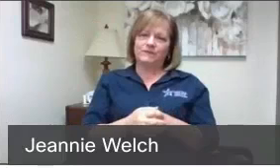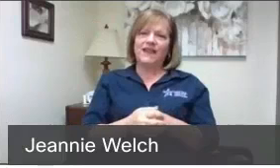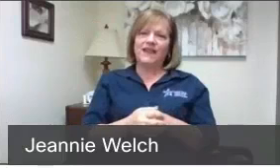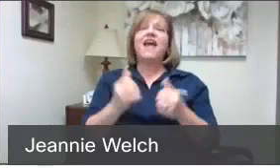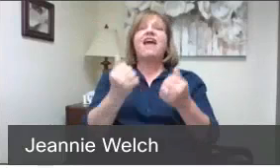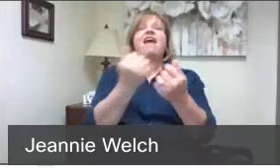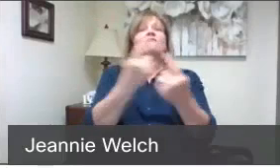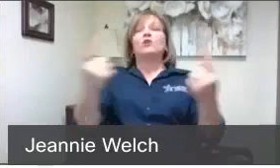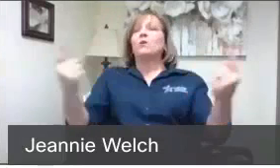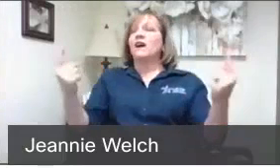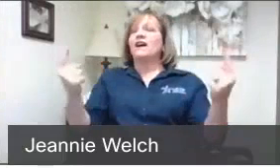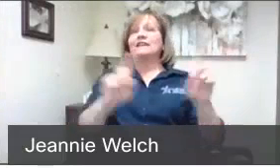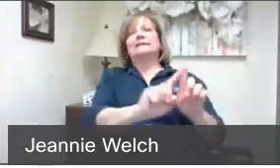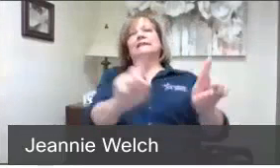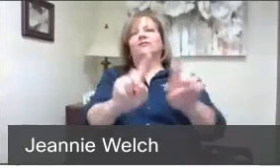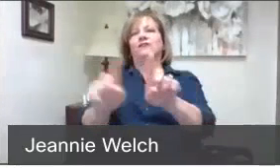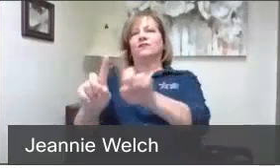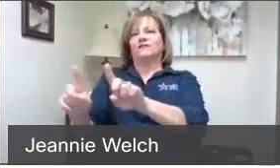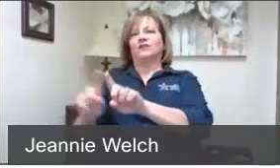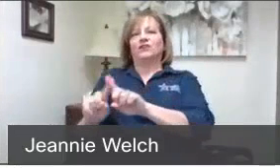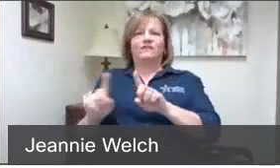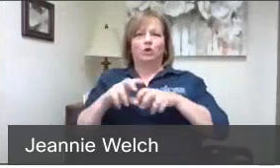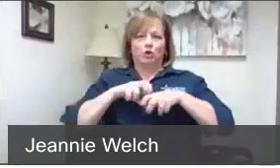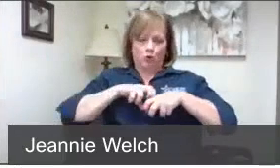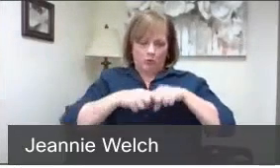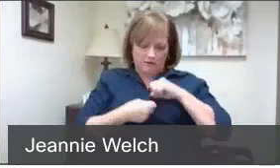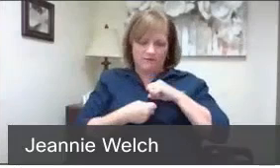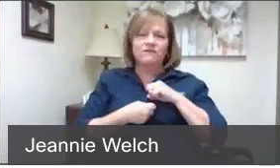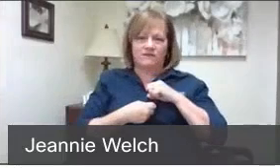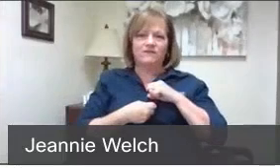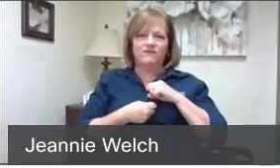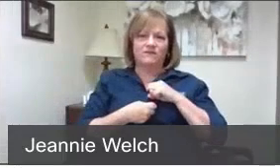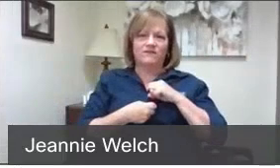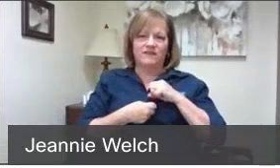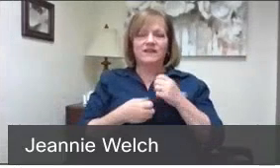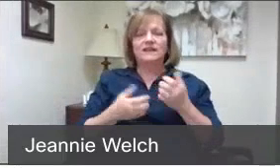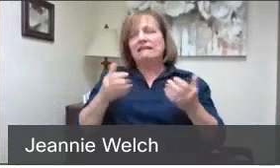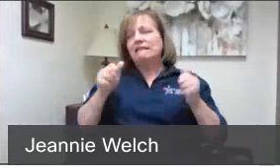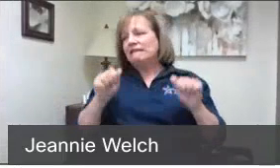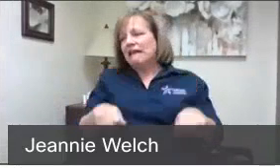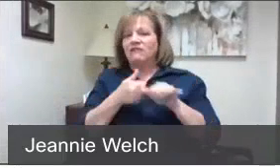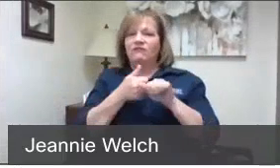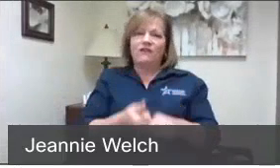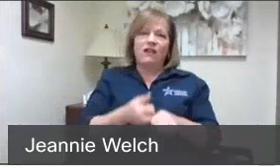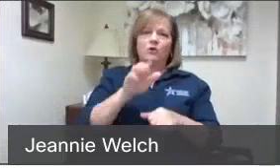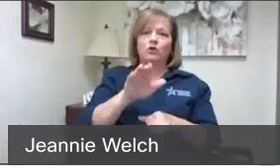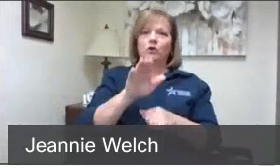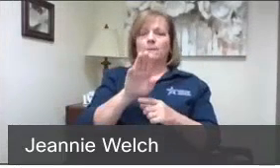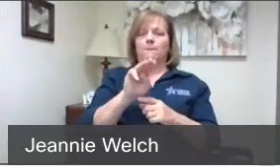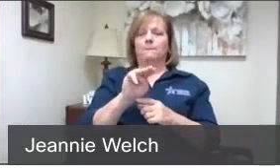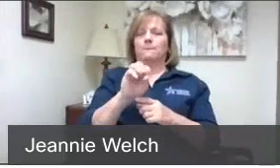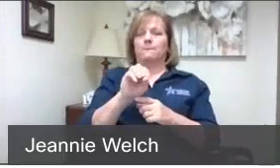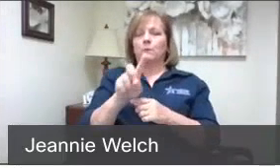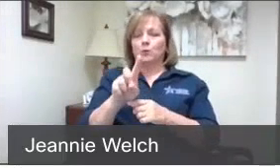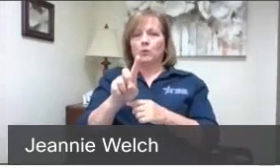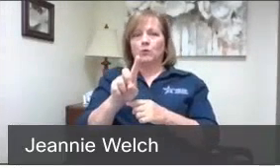Everyone grieves differently. It can, and it goes, your mood and all of those things can change, like